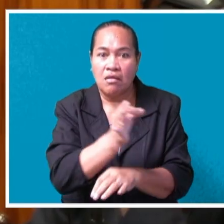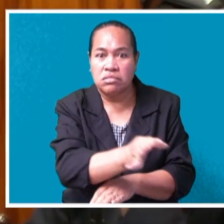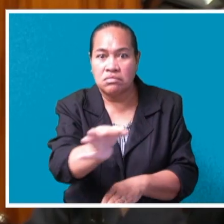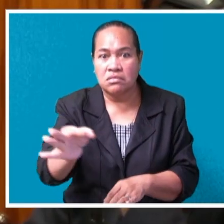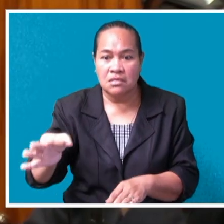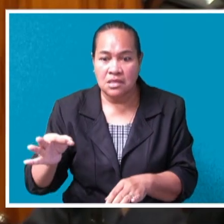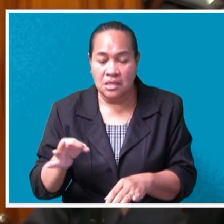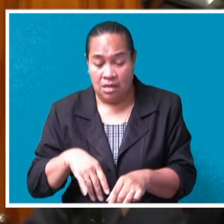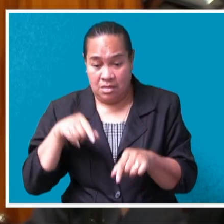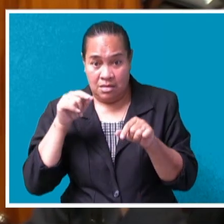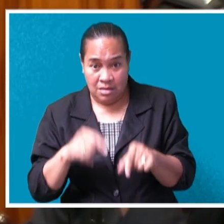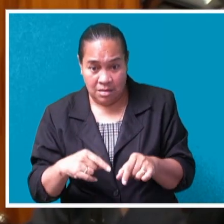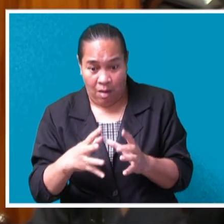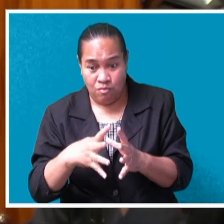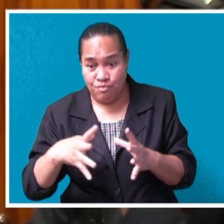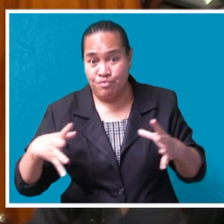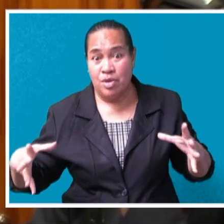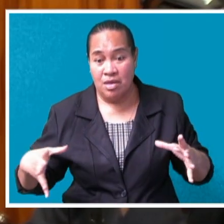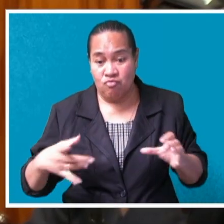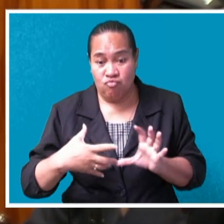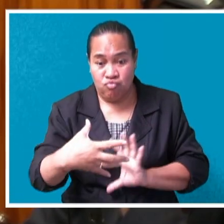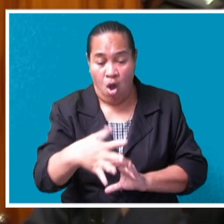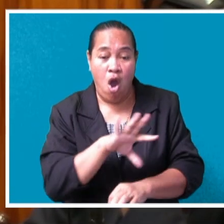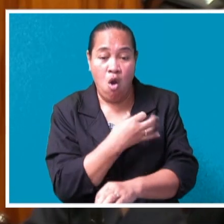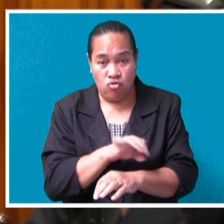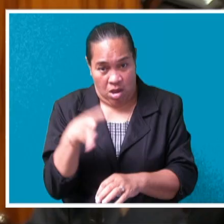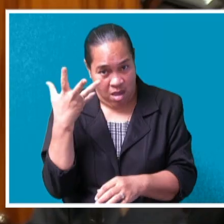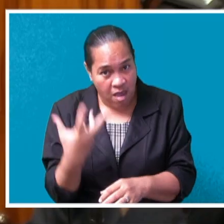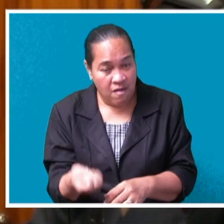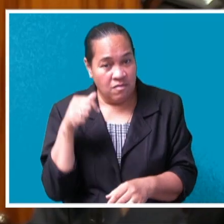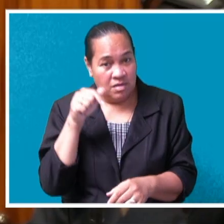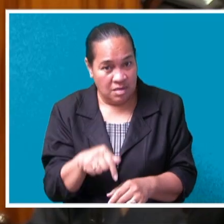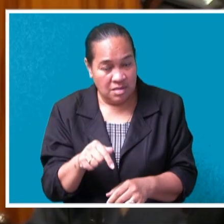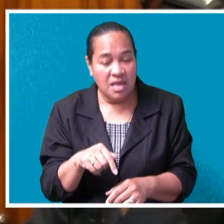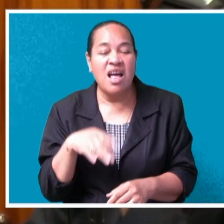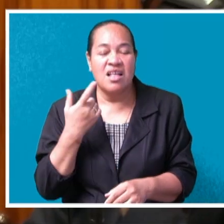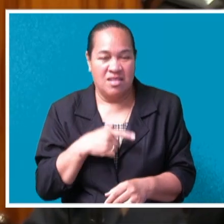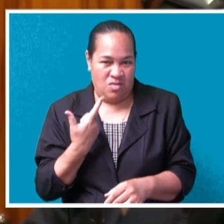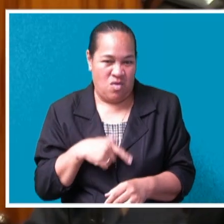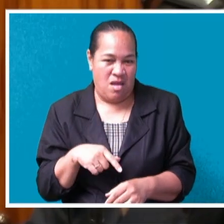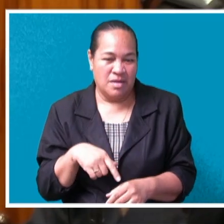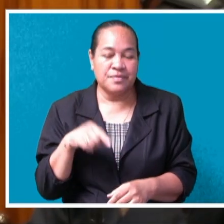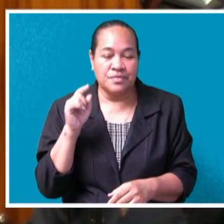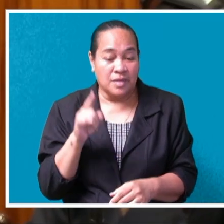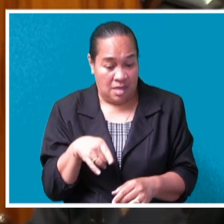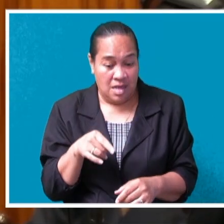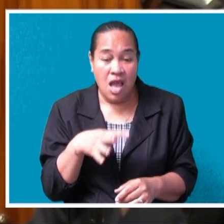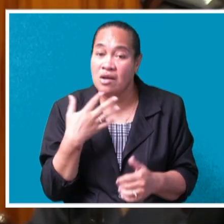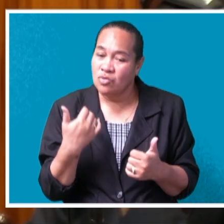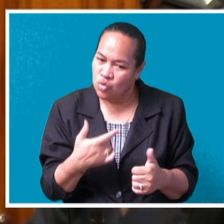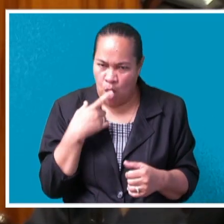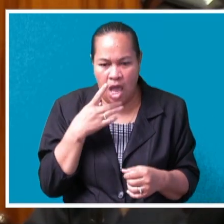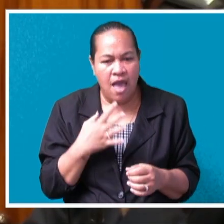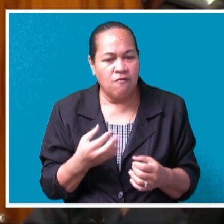economic zone is extensive and contains resources that contribute significantly to the national economy and to the